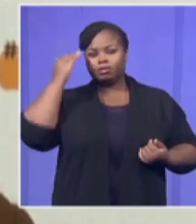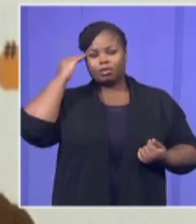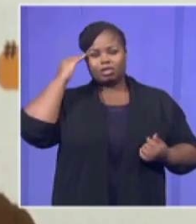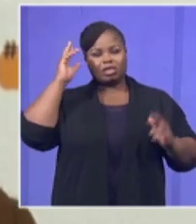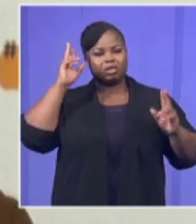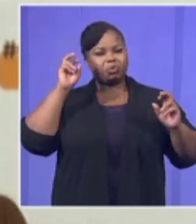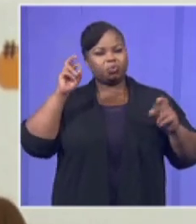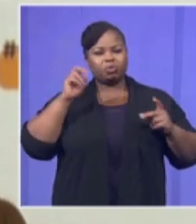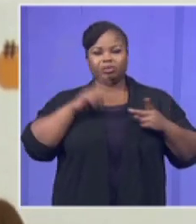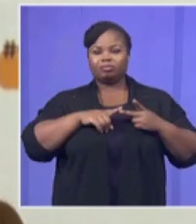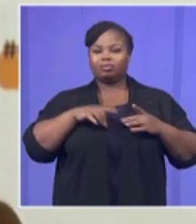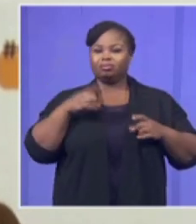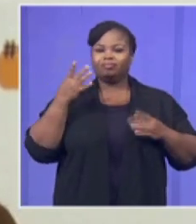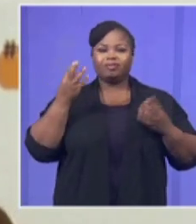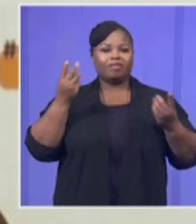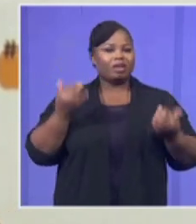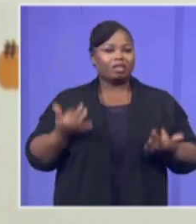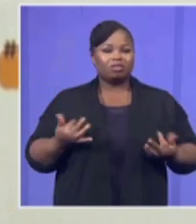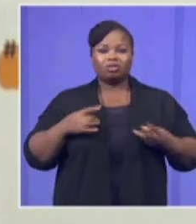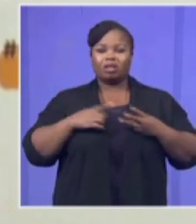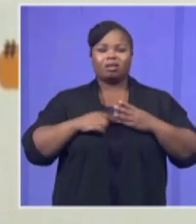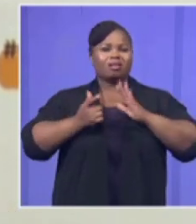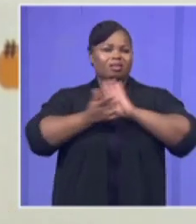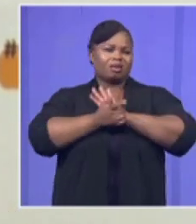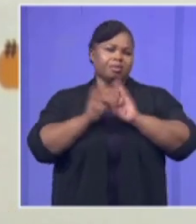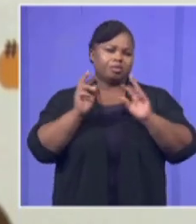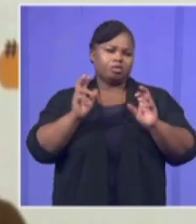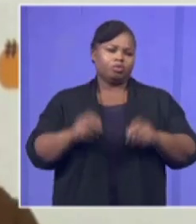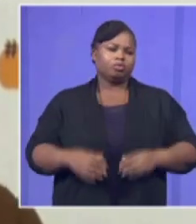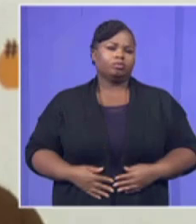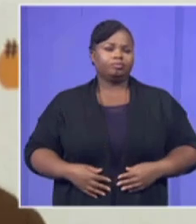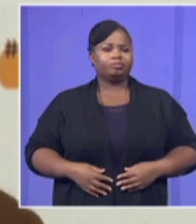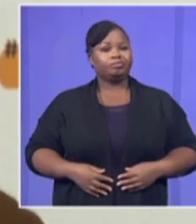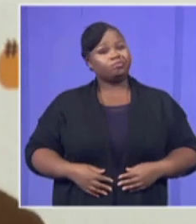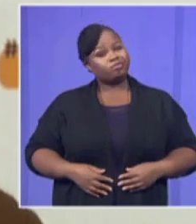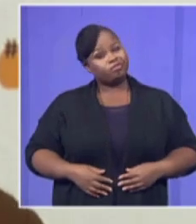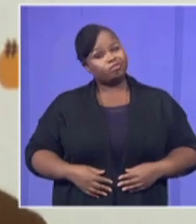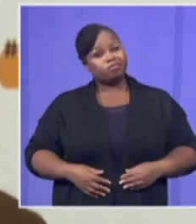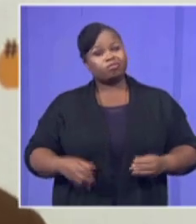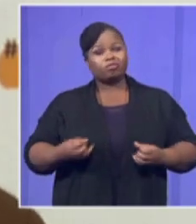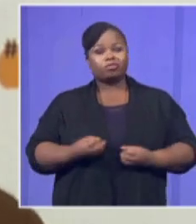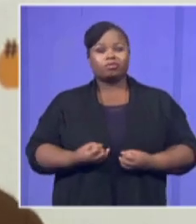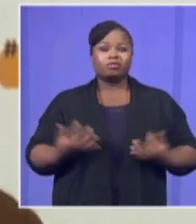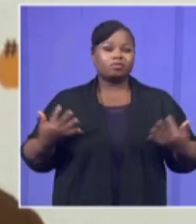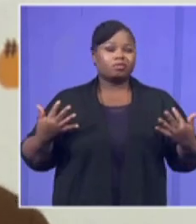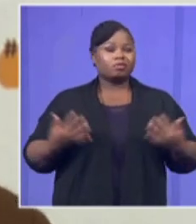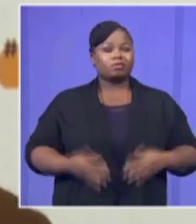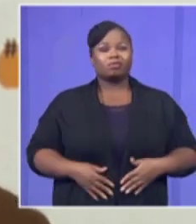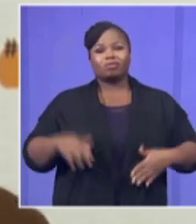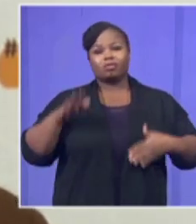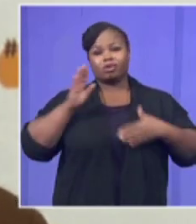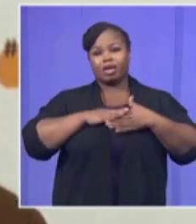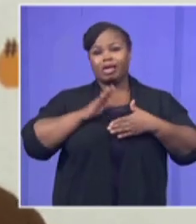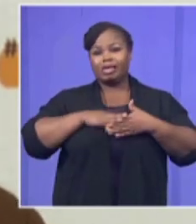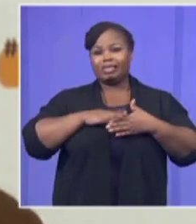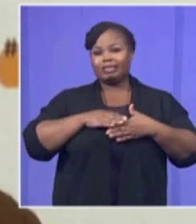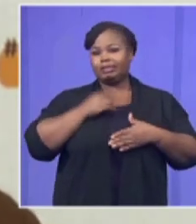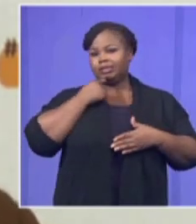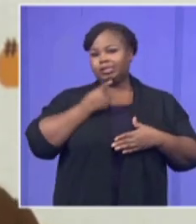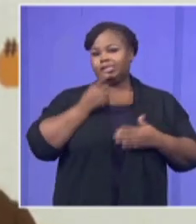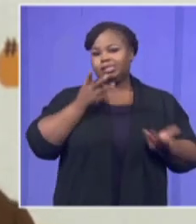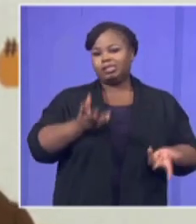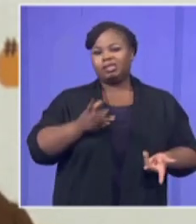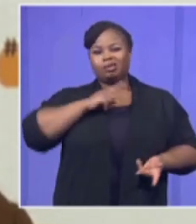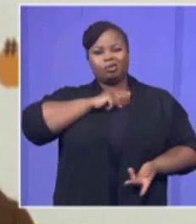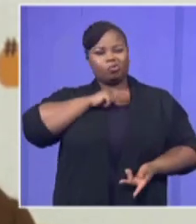issues, sometimes financial and also legal issues. There's been a lot of a number of causes which have been attributed as the